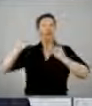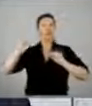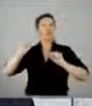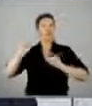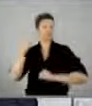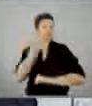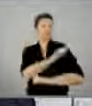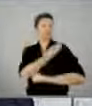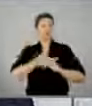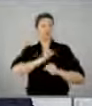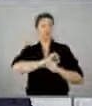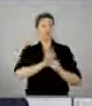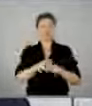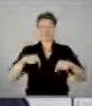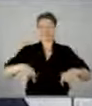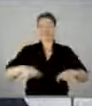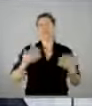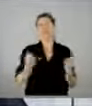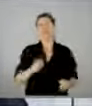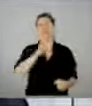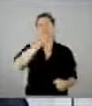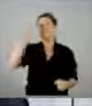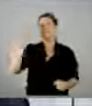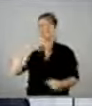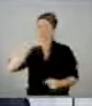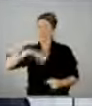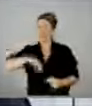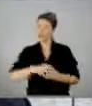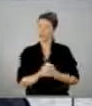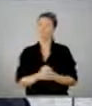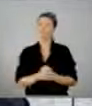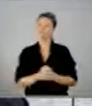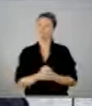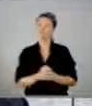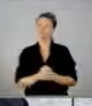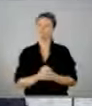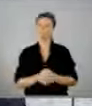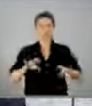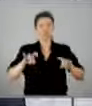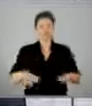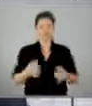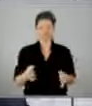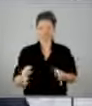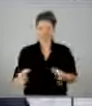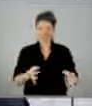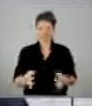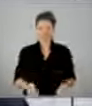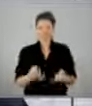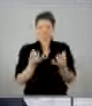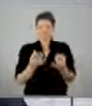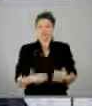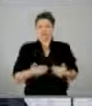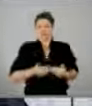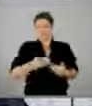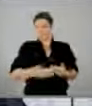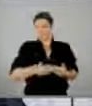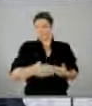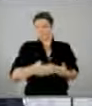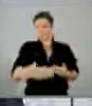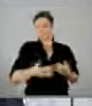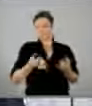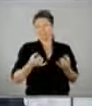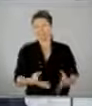CSL. Our vaccination program is on track. Our vaccination program has the backing of Australia's best